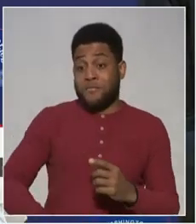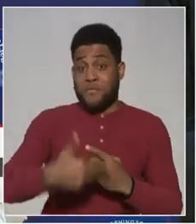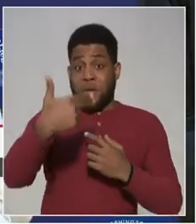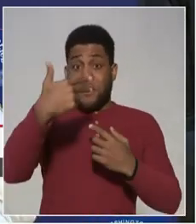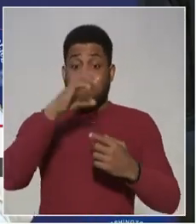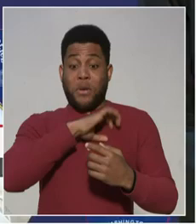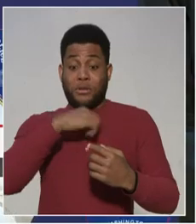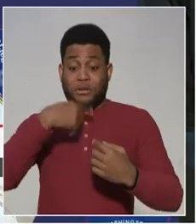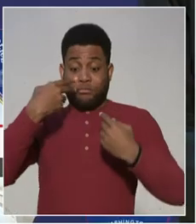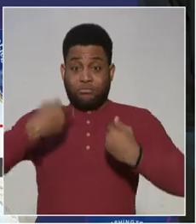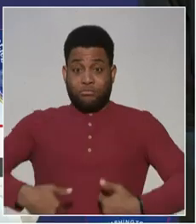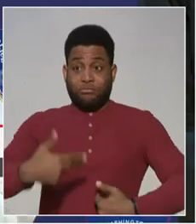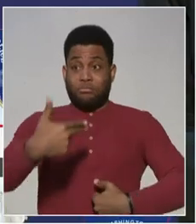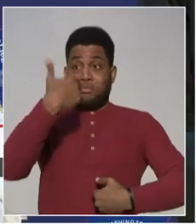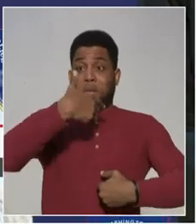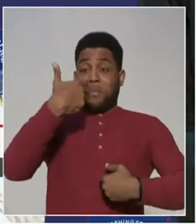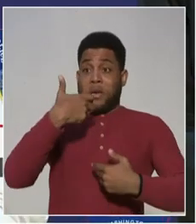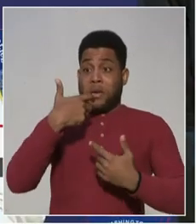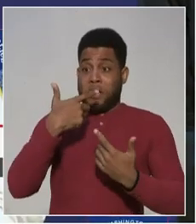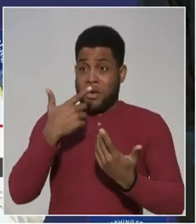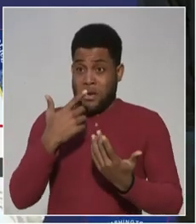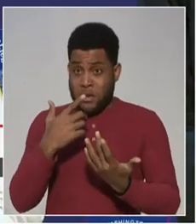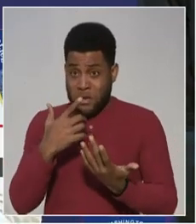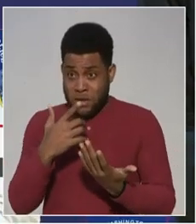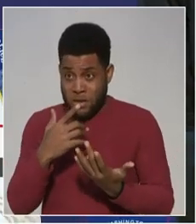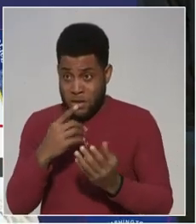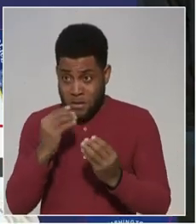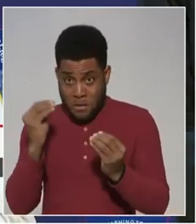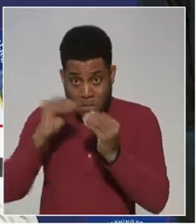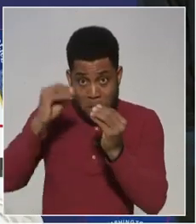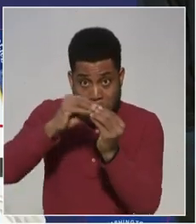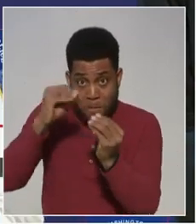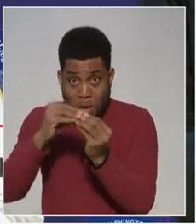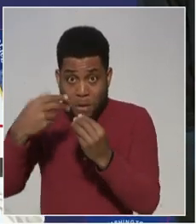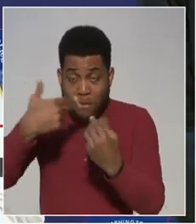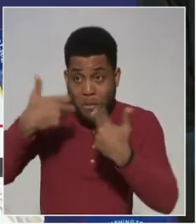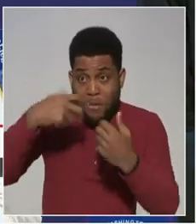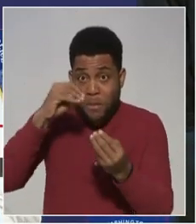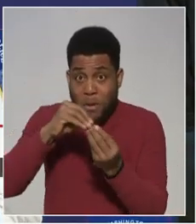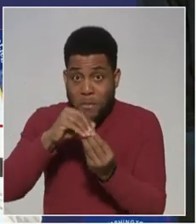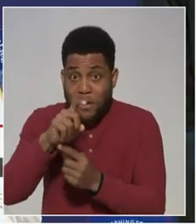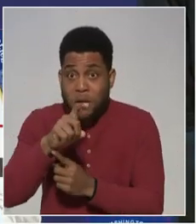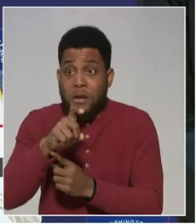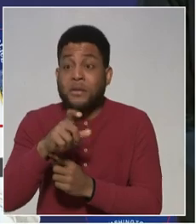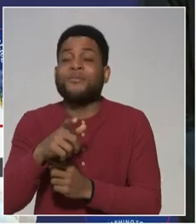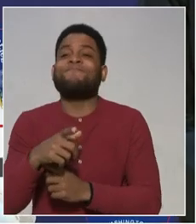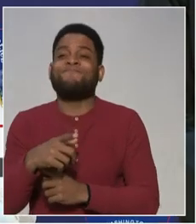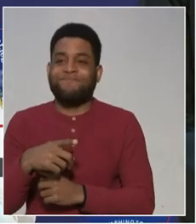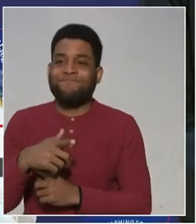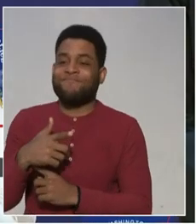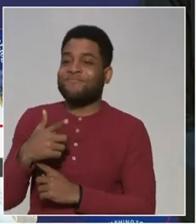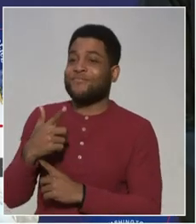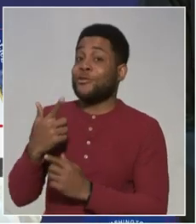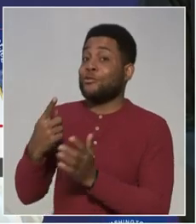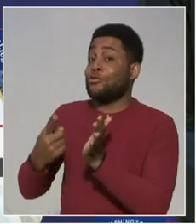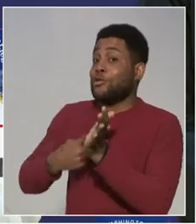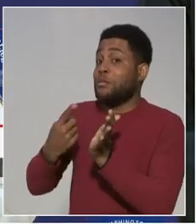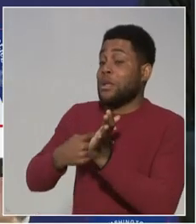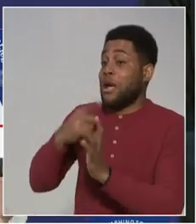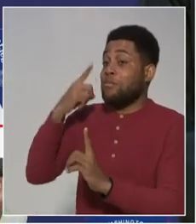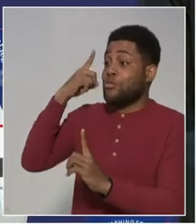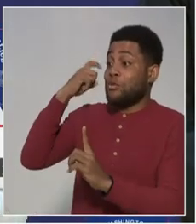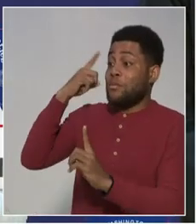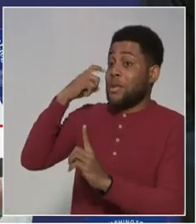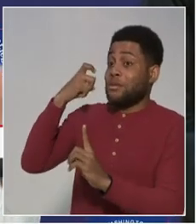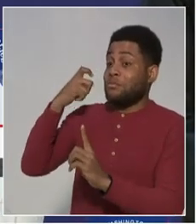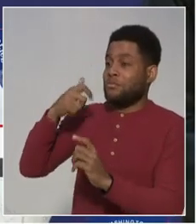There have been periods of time throughout the day where he has been shooting, which is why we have ensured that we do not want